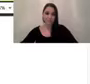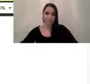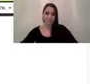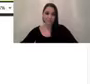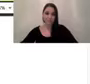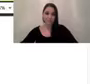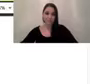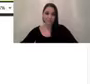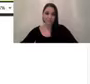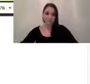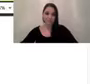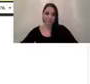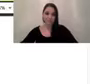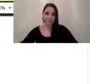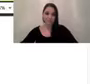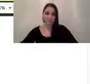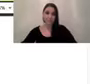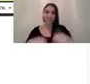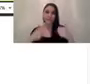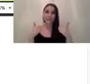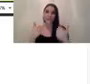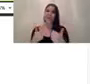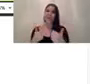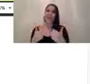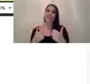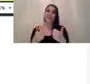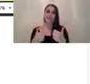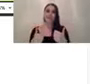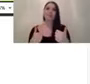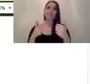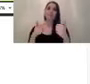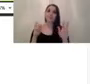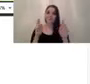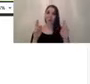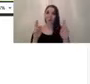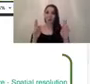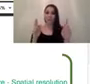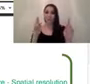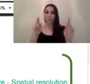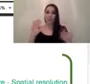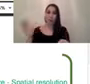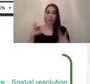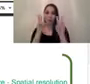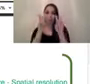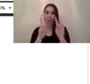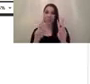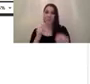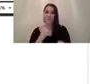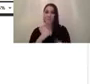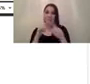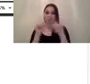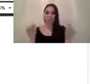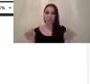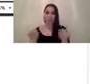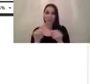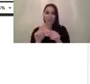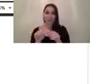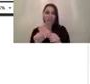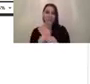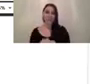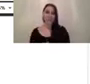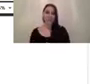Okay, I hope you guys are all watching my screen. So